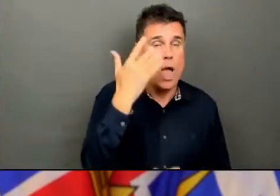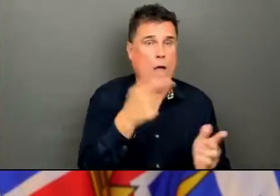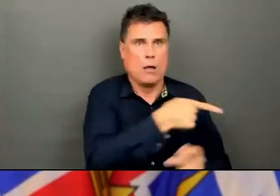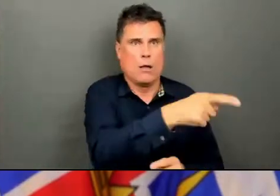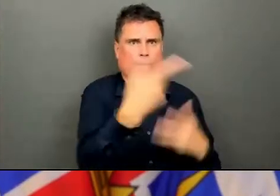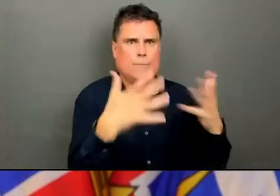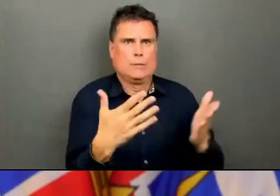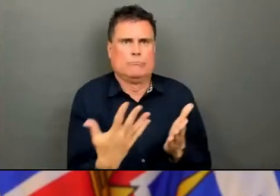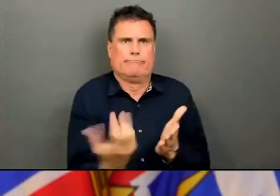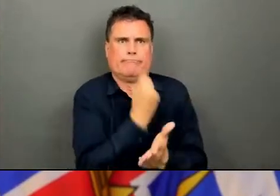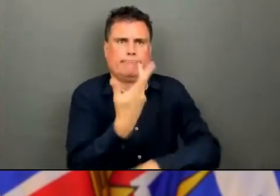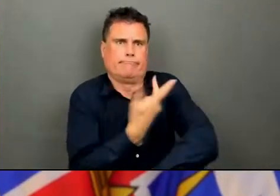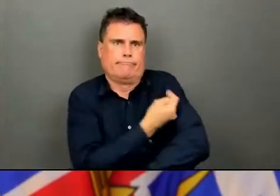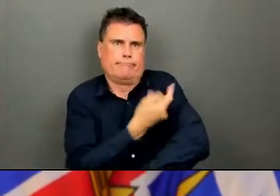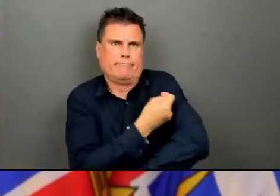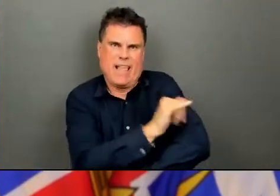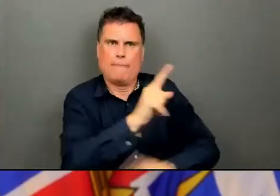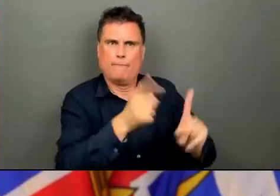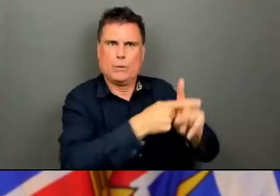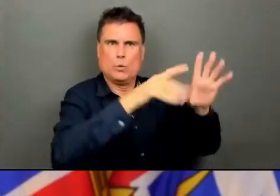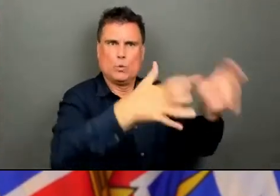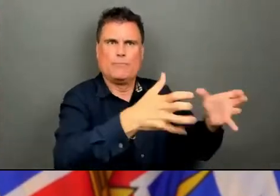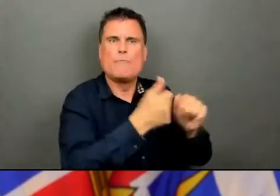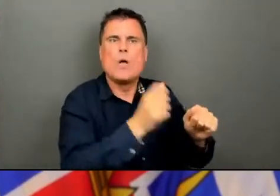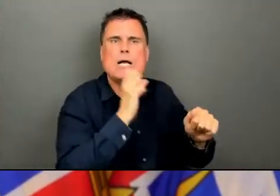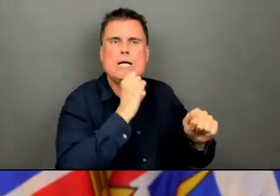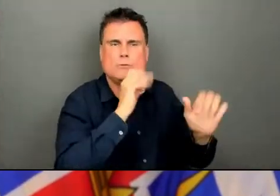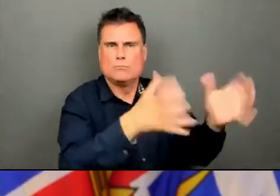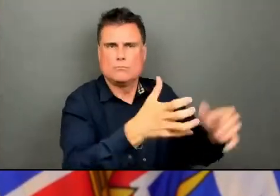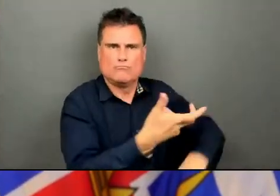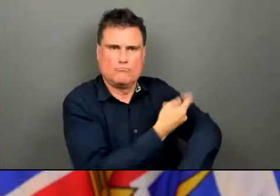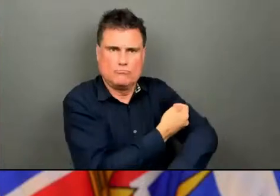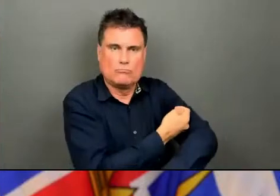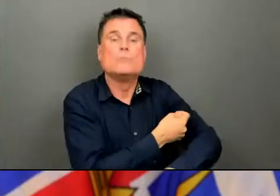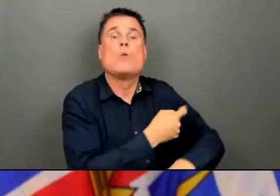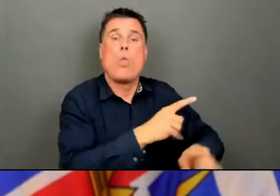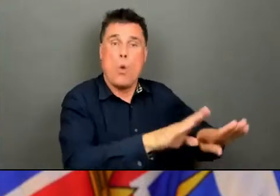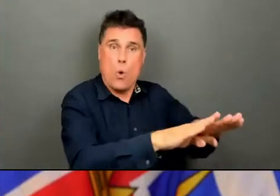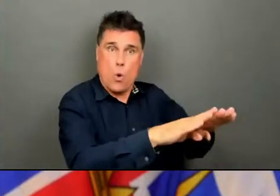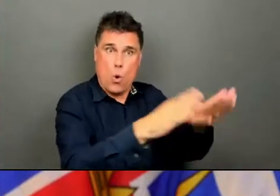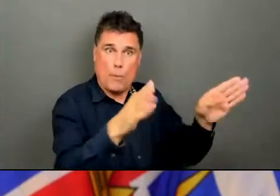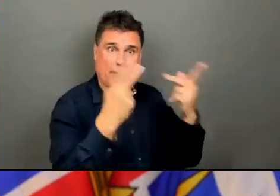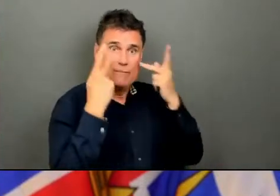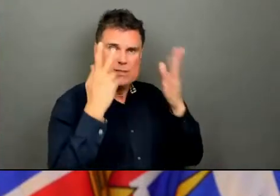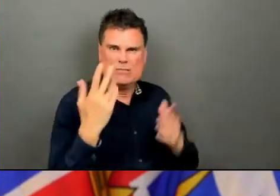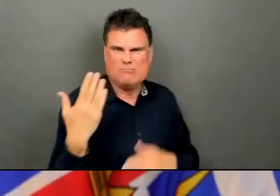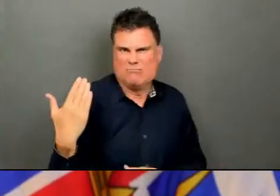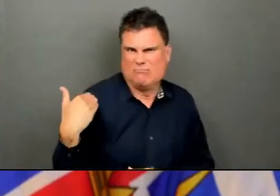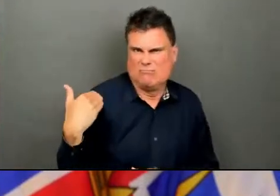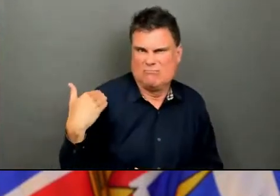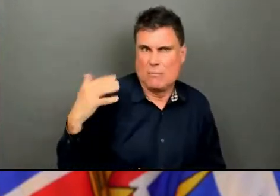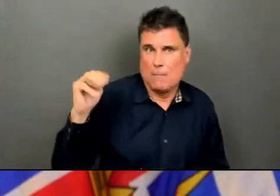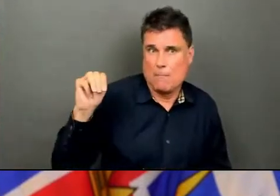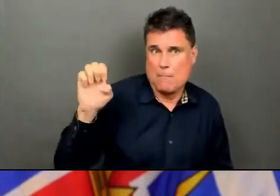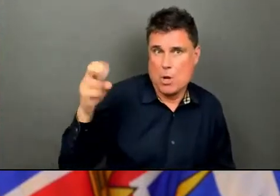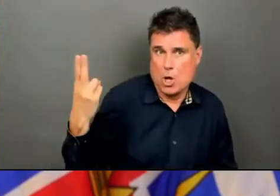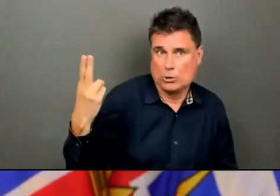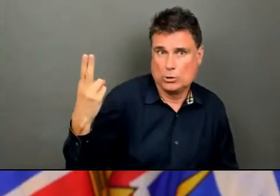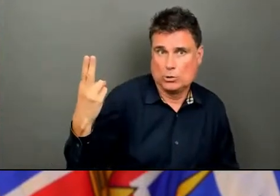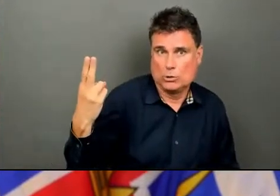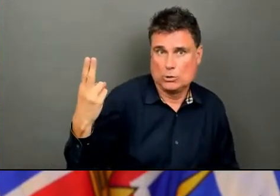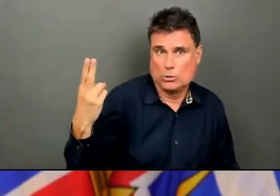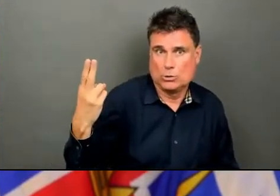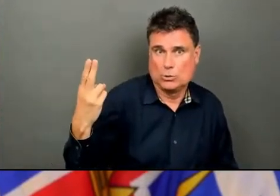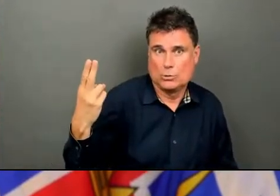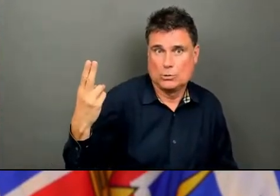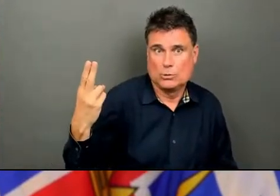you know, we increased access and visitation in March. At the same time, we were putting in more restrictions in